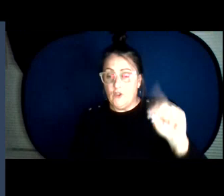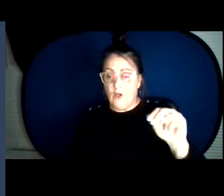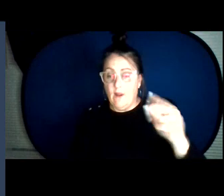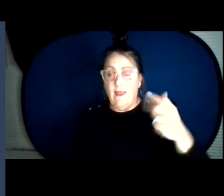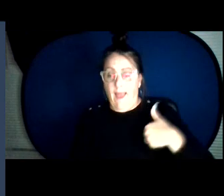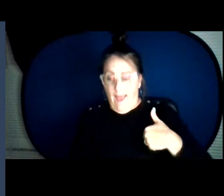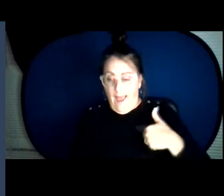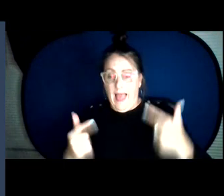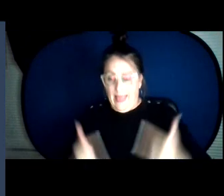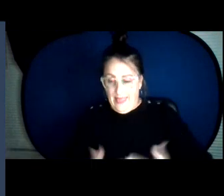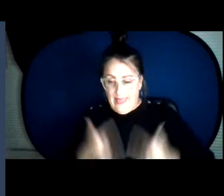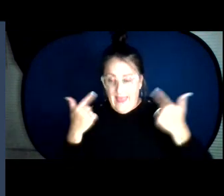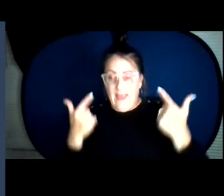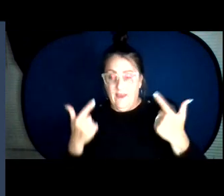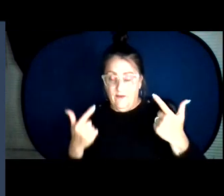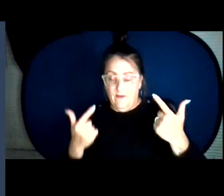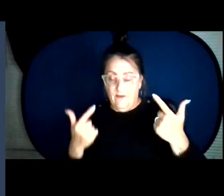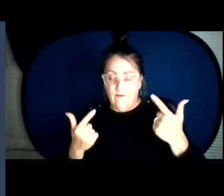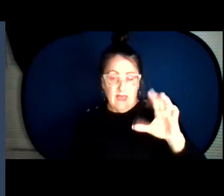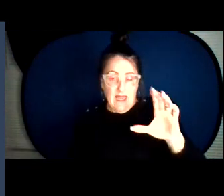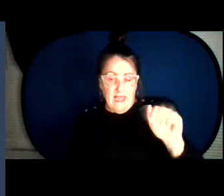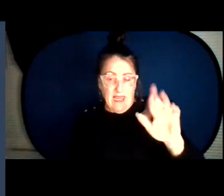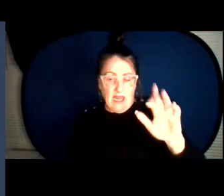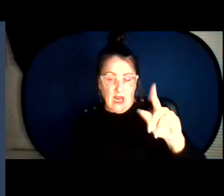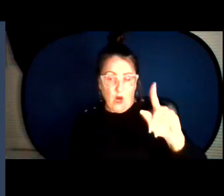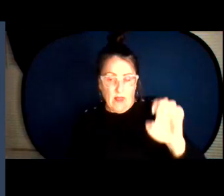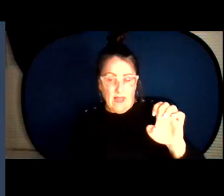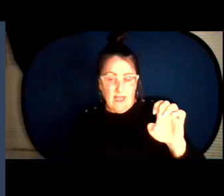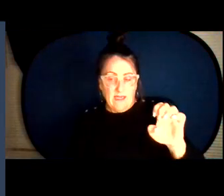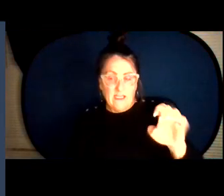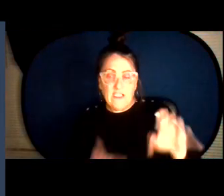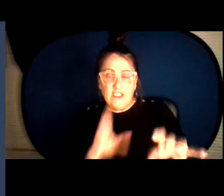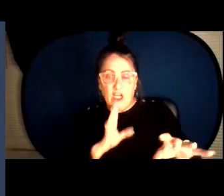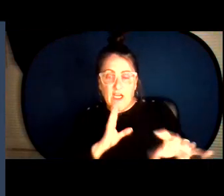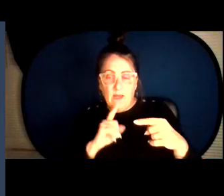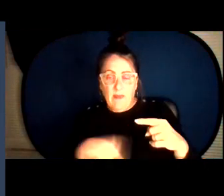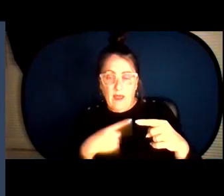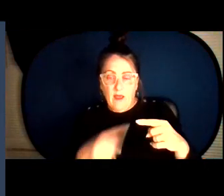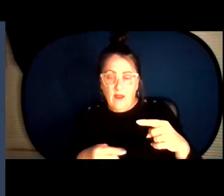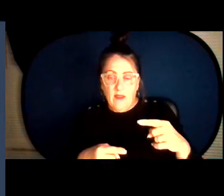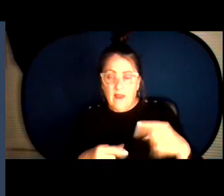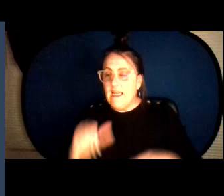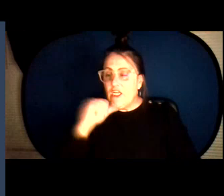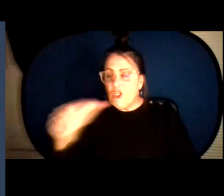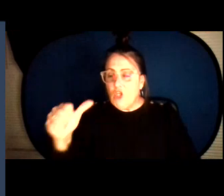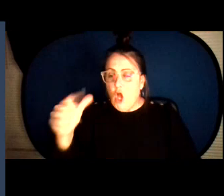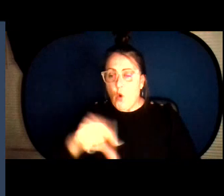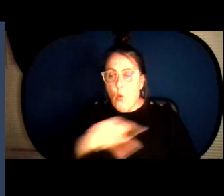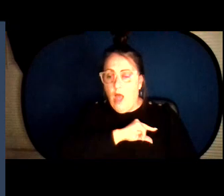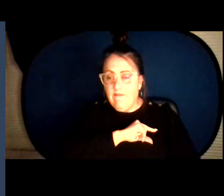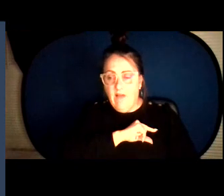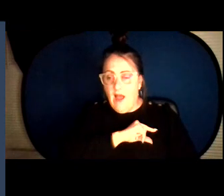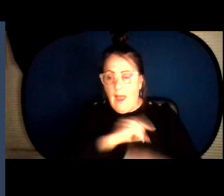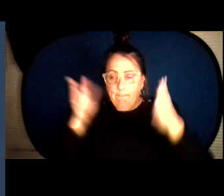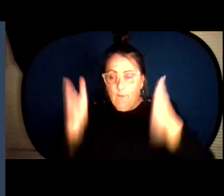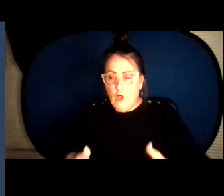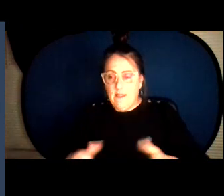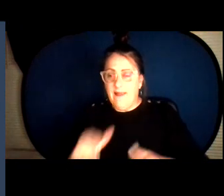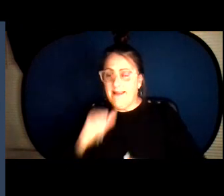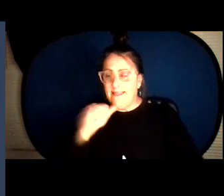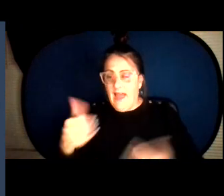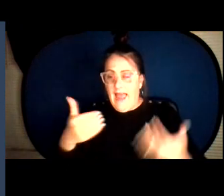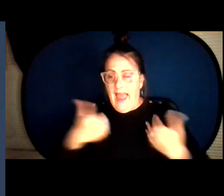tenants that Carolyn Dabney is referring to as the disqualified tenants for not having